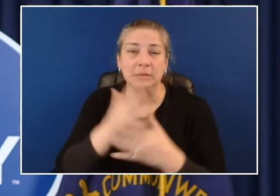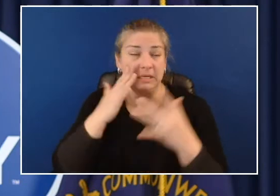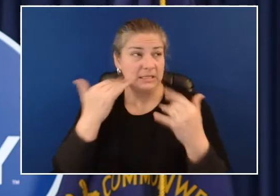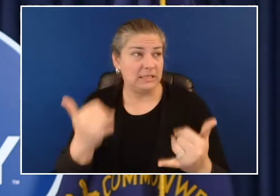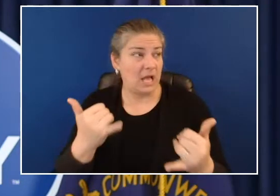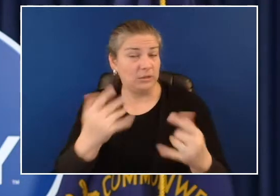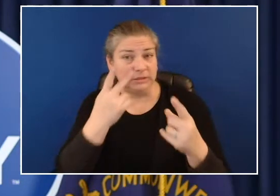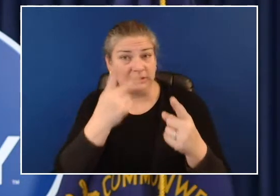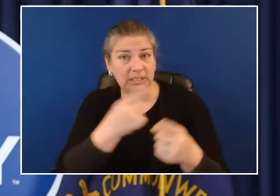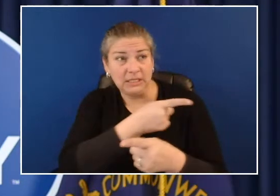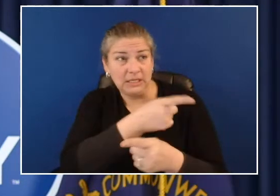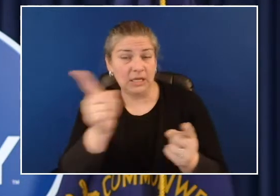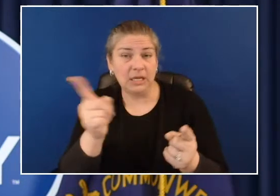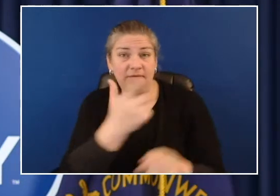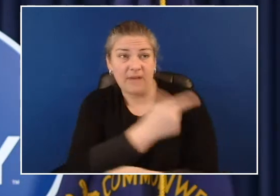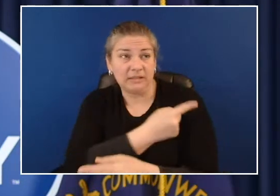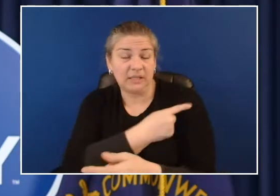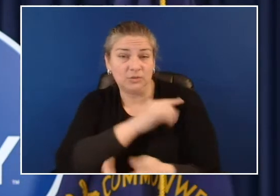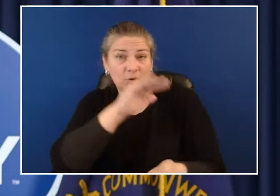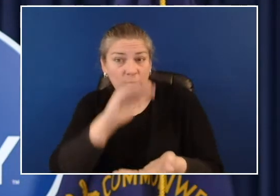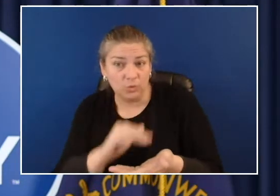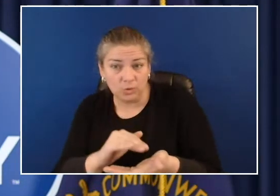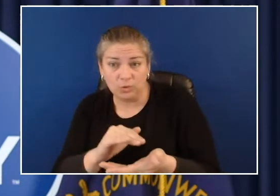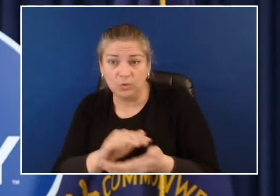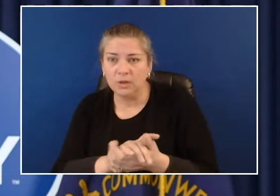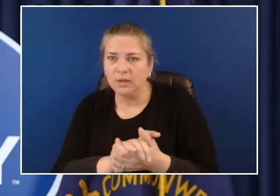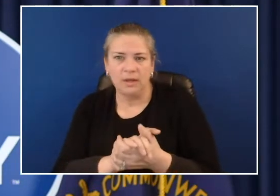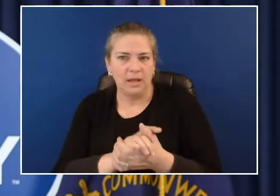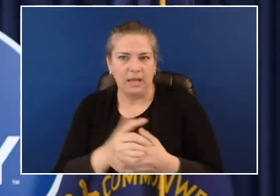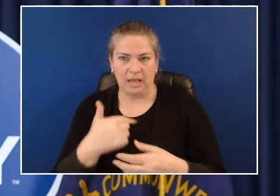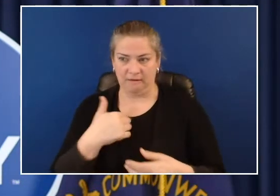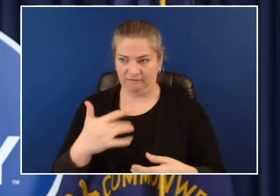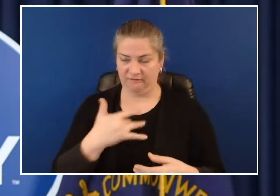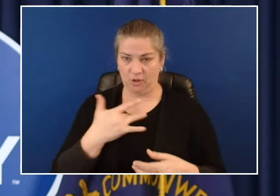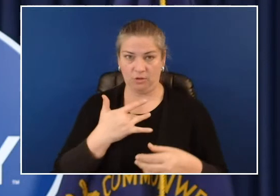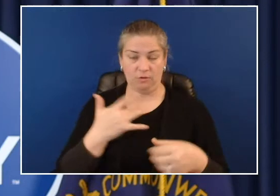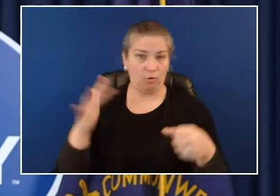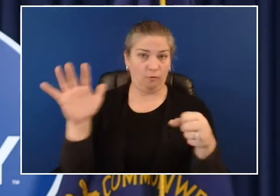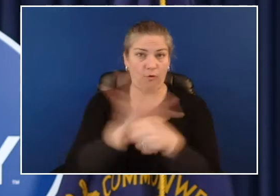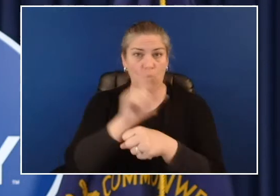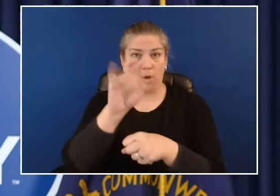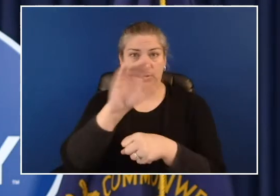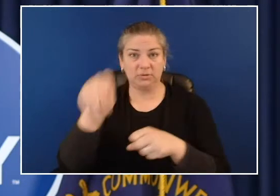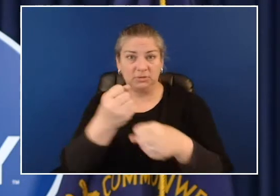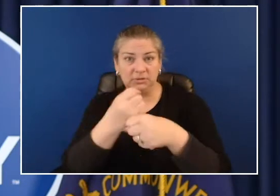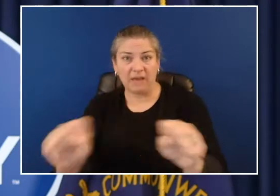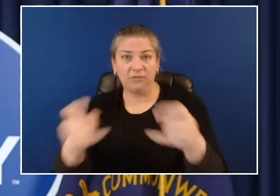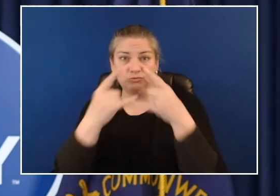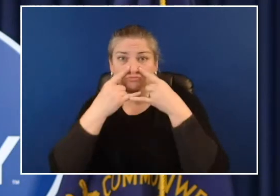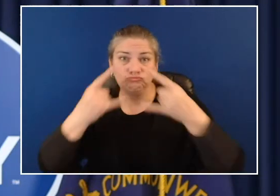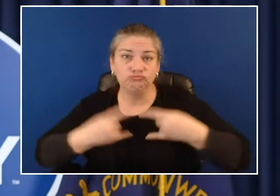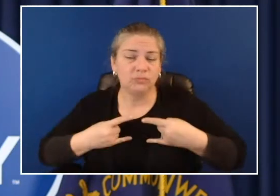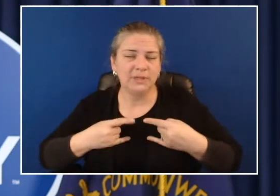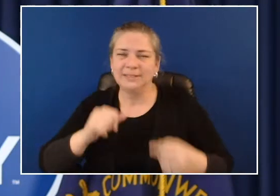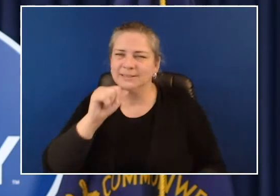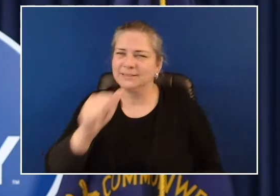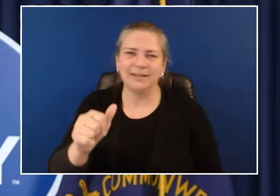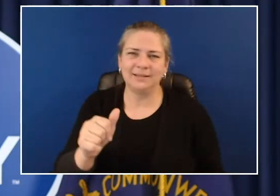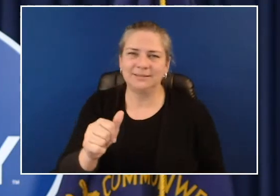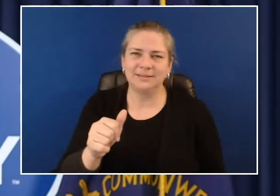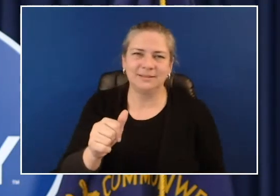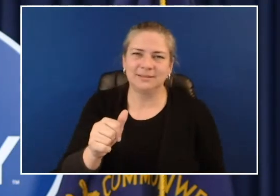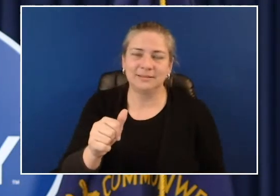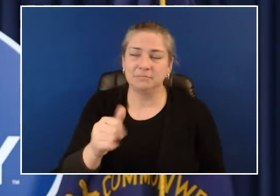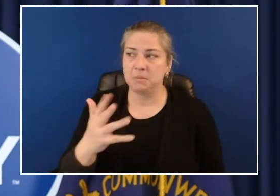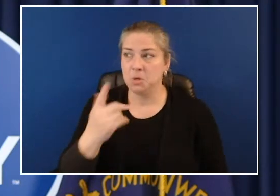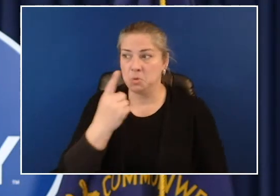low vaccination rates, I don't believe it's fully safe to go mask optional. Could it be in a couple of weeks?